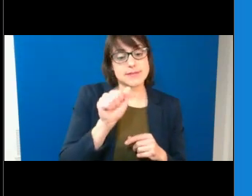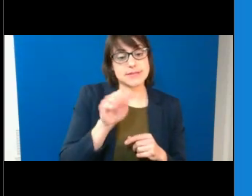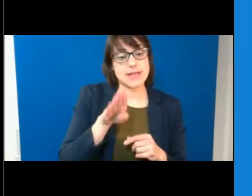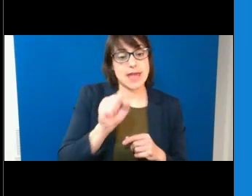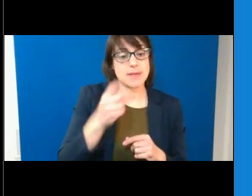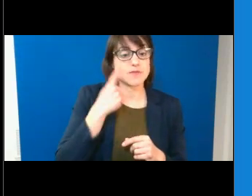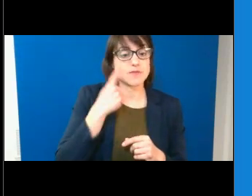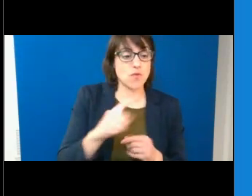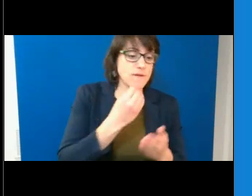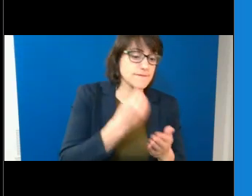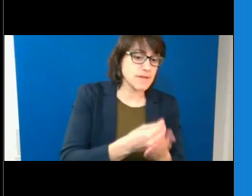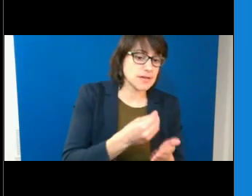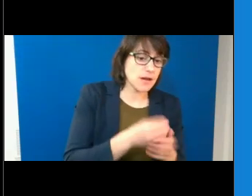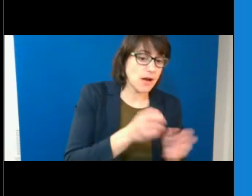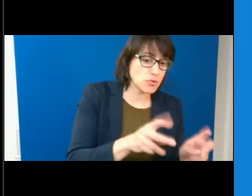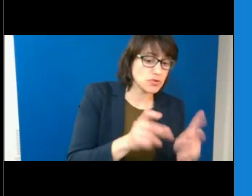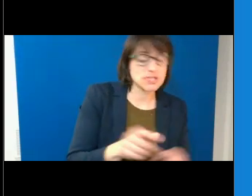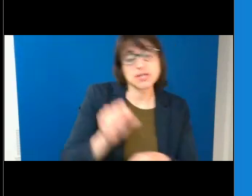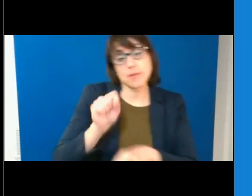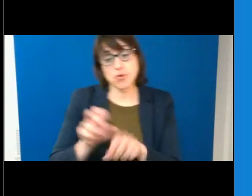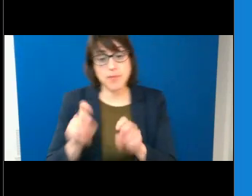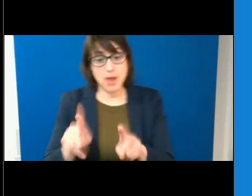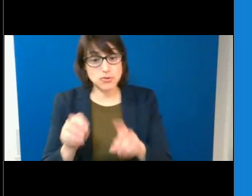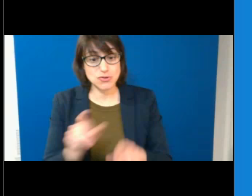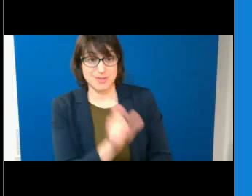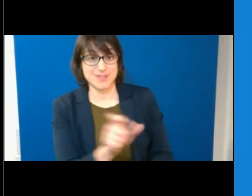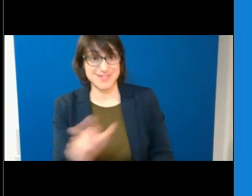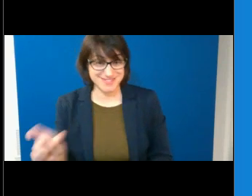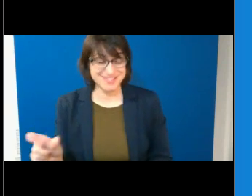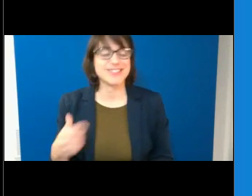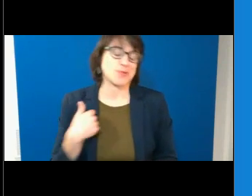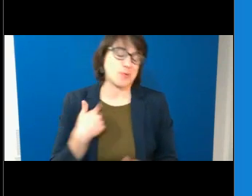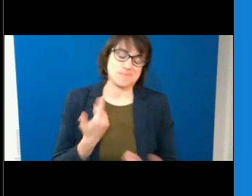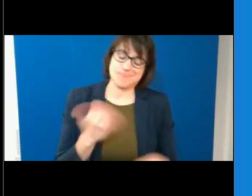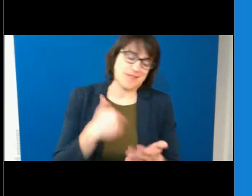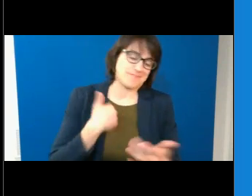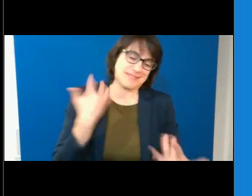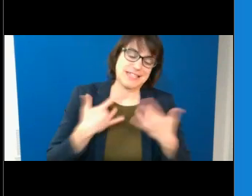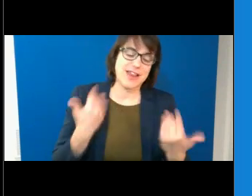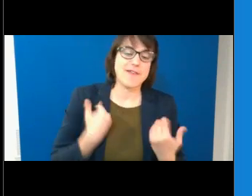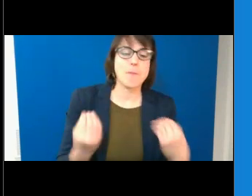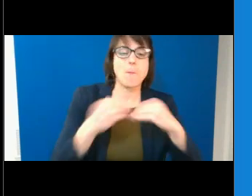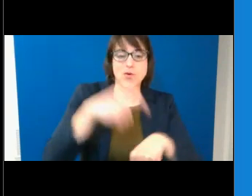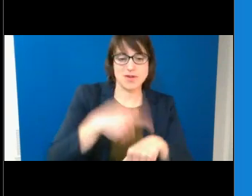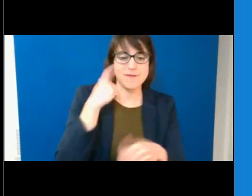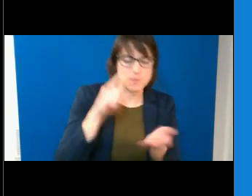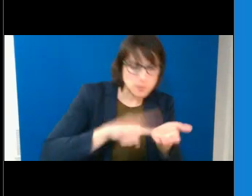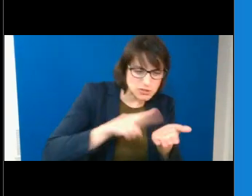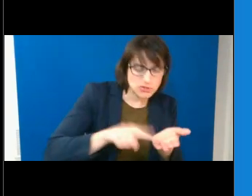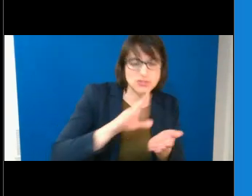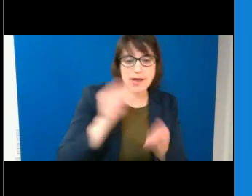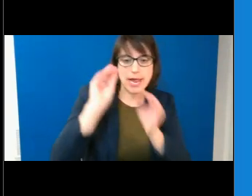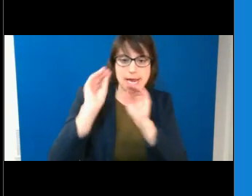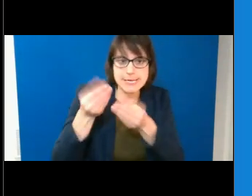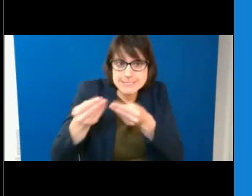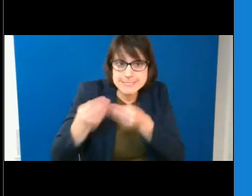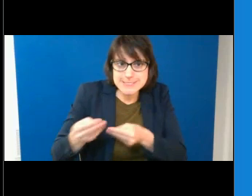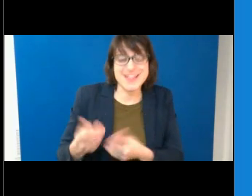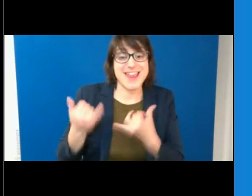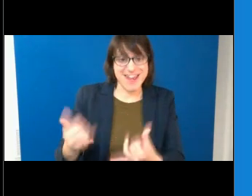employment opportunities, which I'm, again, excited to have more time to research and populate now that we have this project funded.